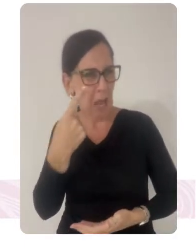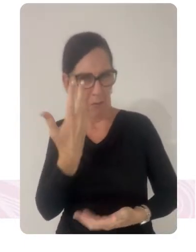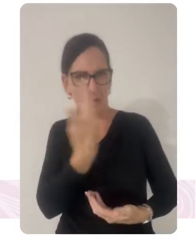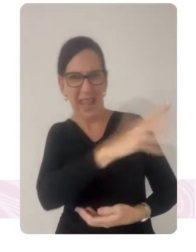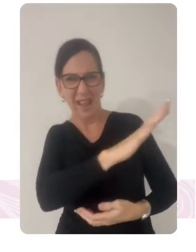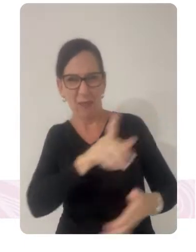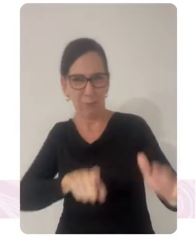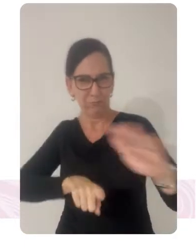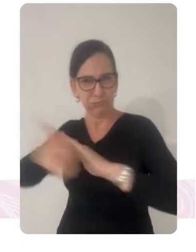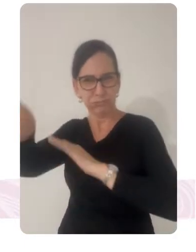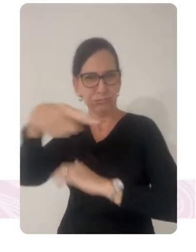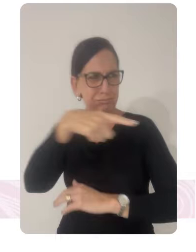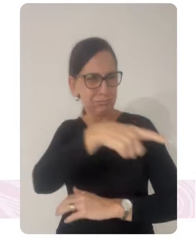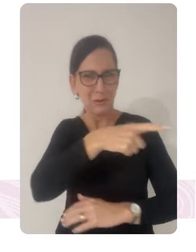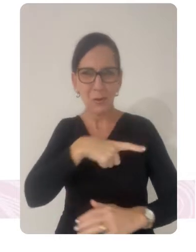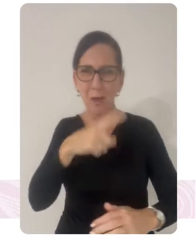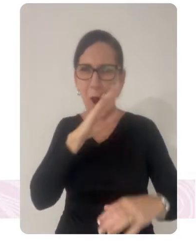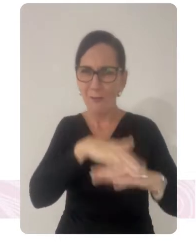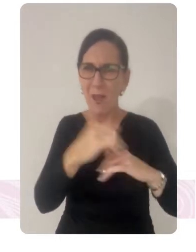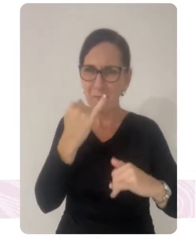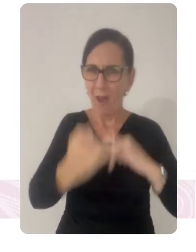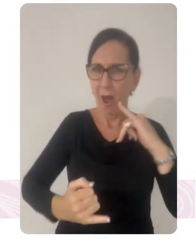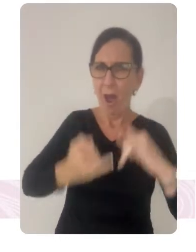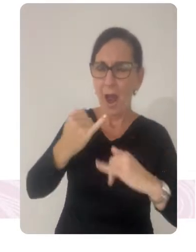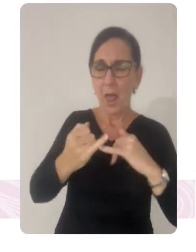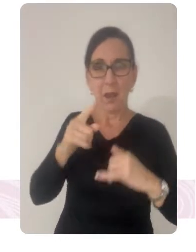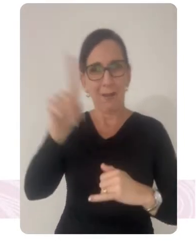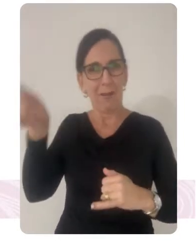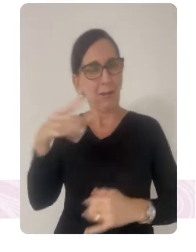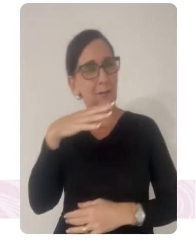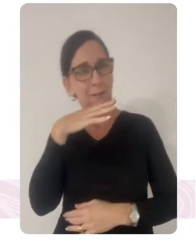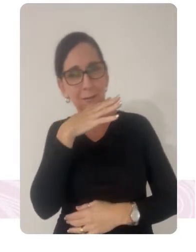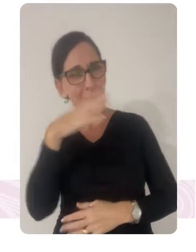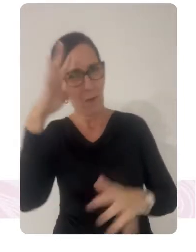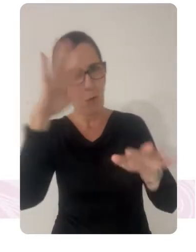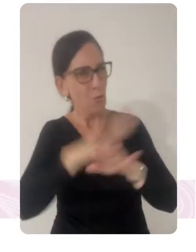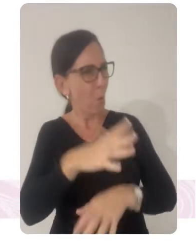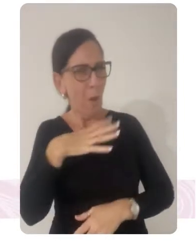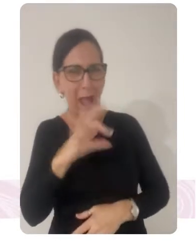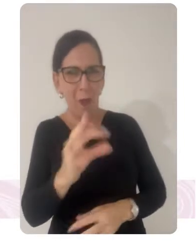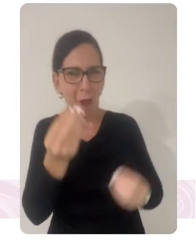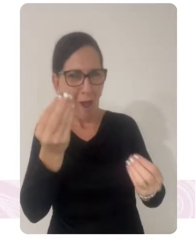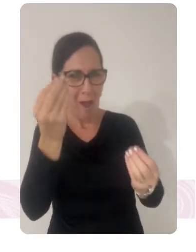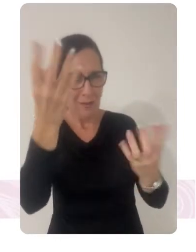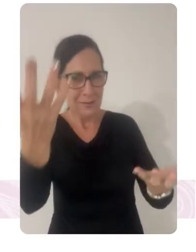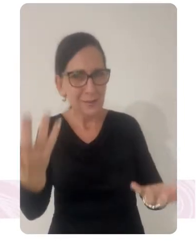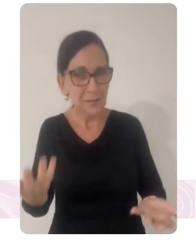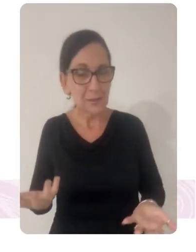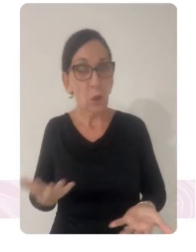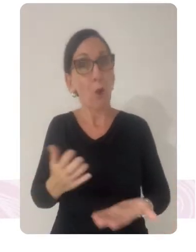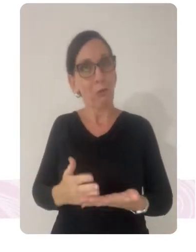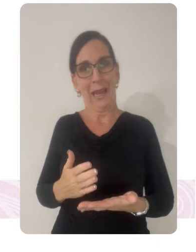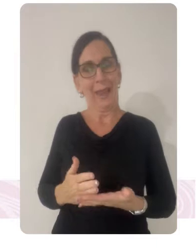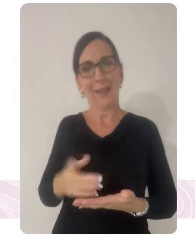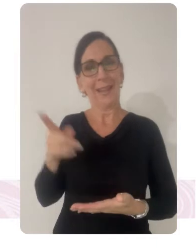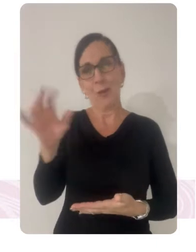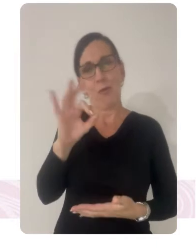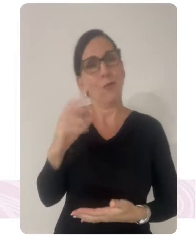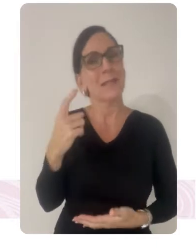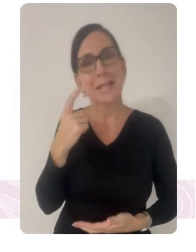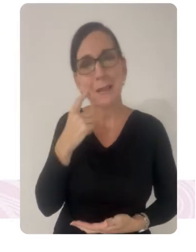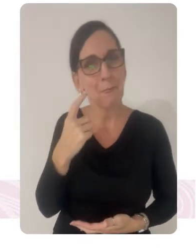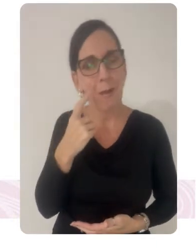where domestic violence is happening, and they can feel confused and even annoyed that she doesn't do this. This